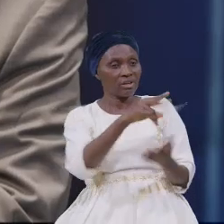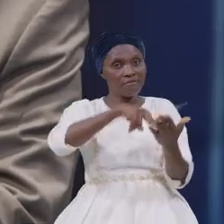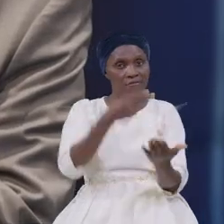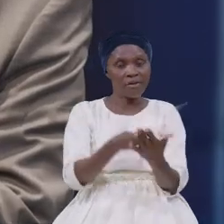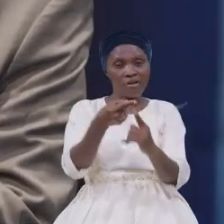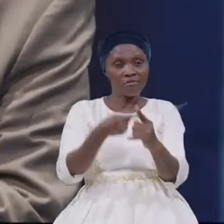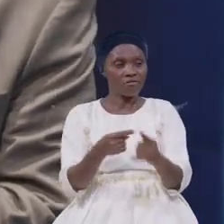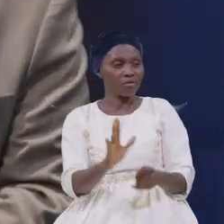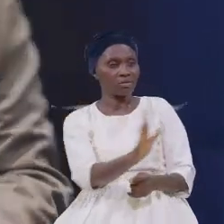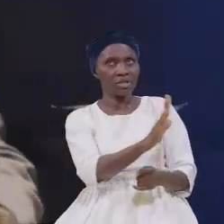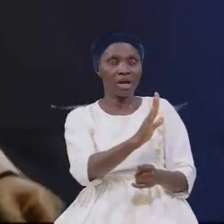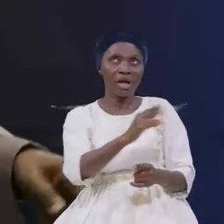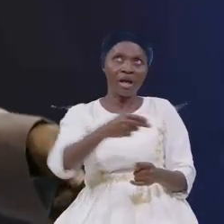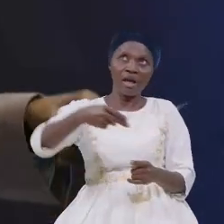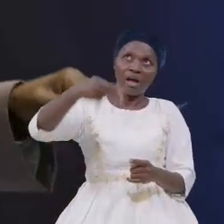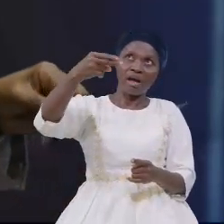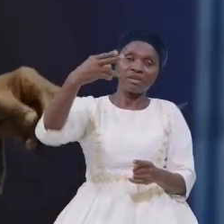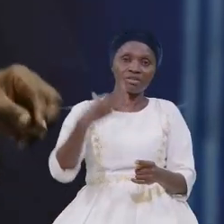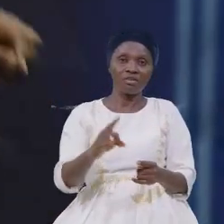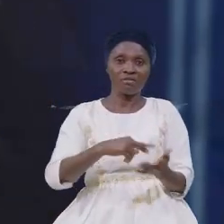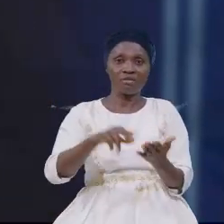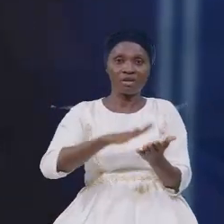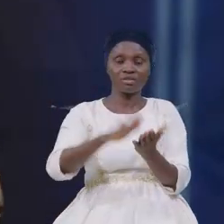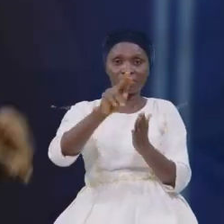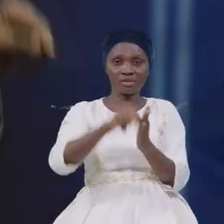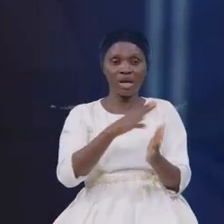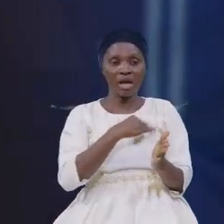of righteousness, and he fell to the